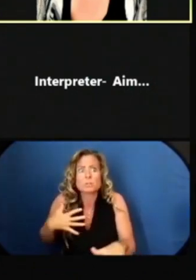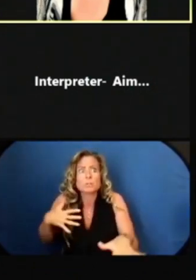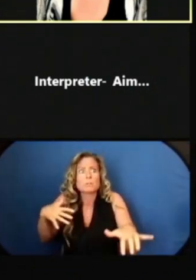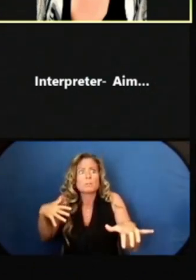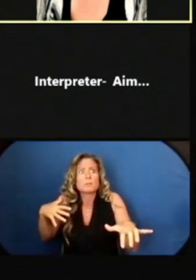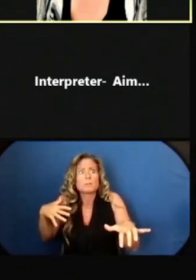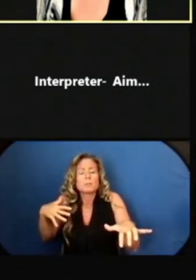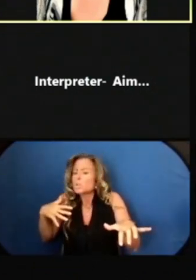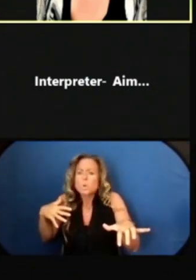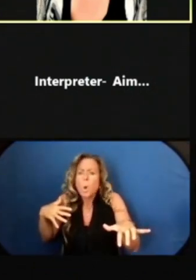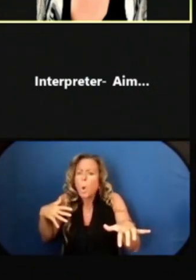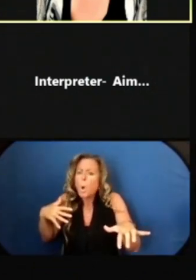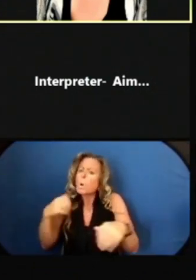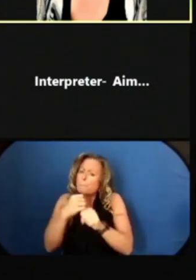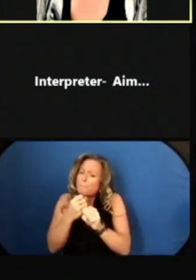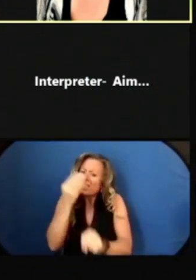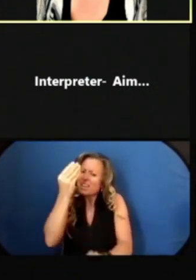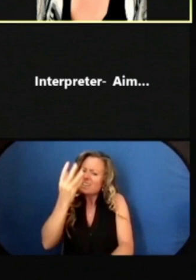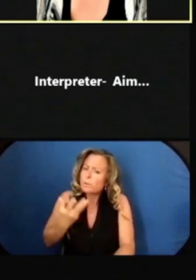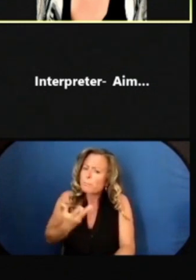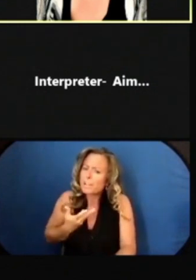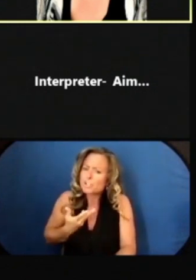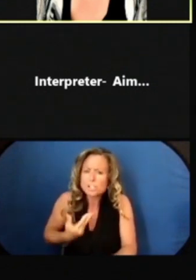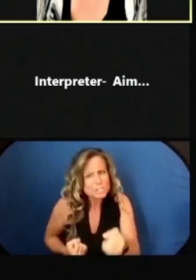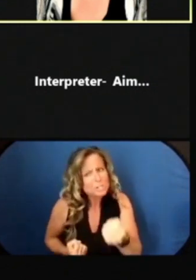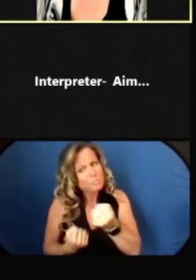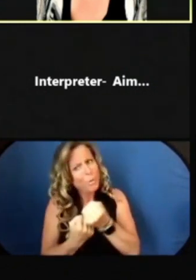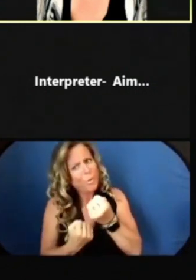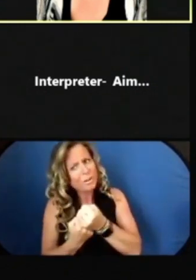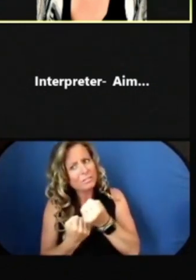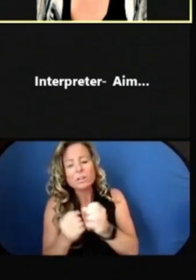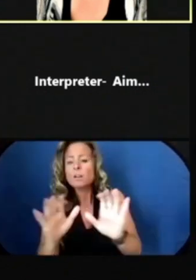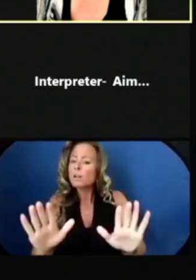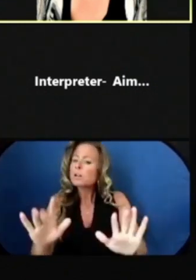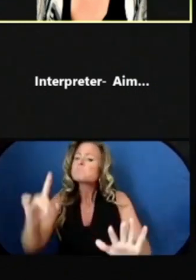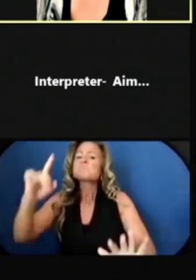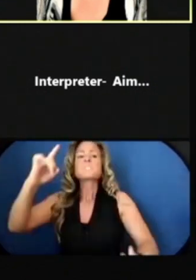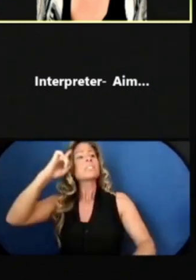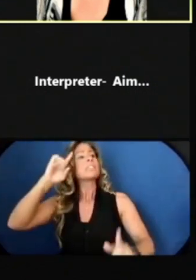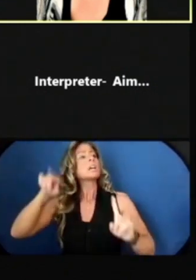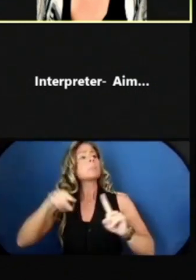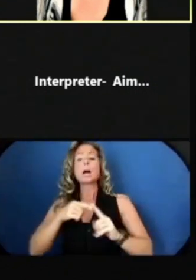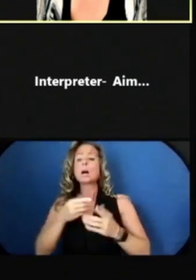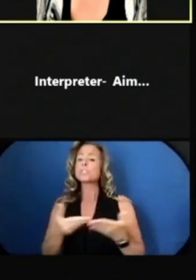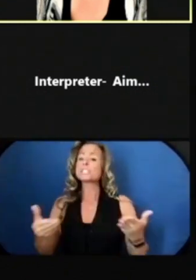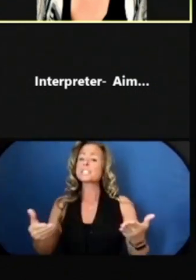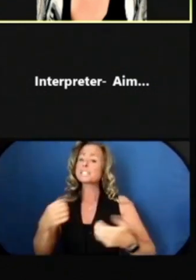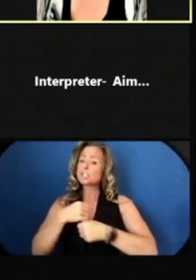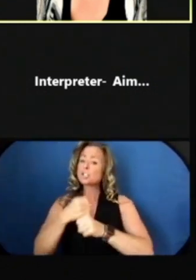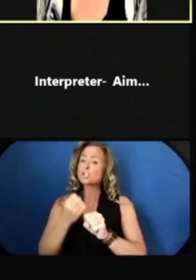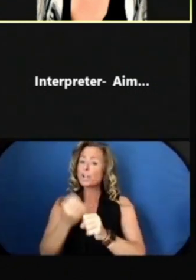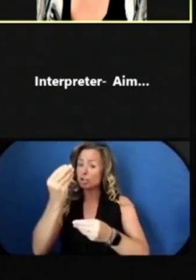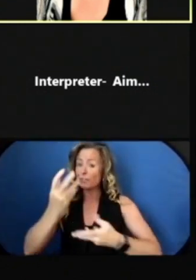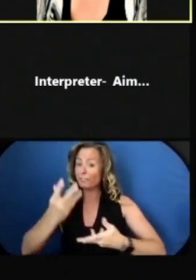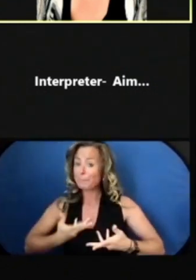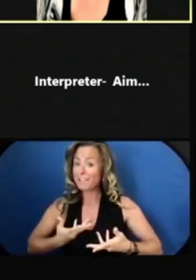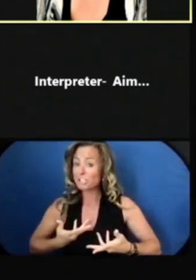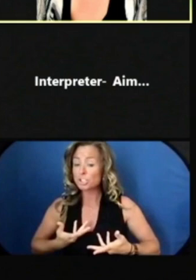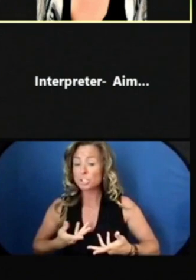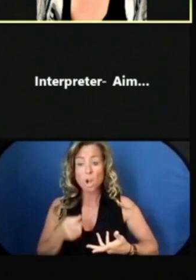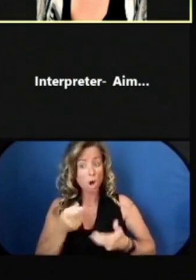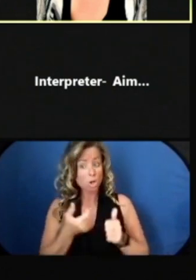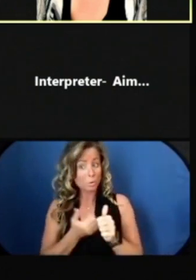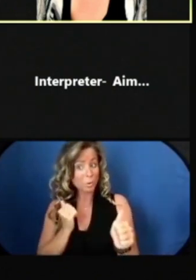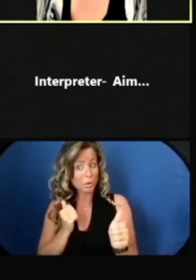feel supportive. So I would say, think about these things as you're creating your content. Are you